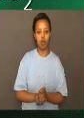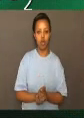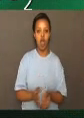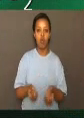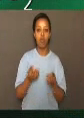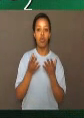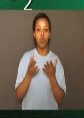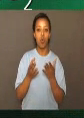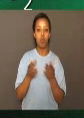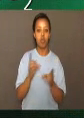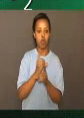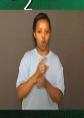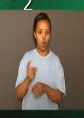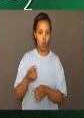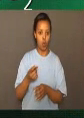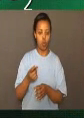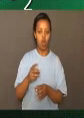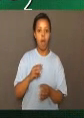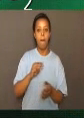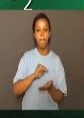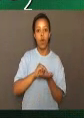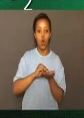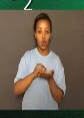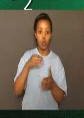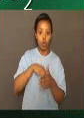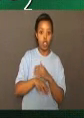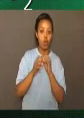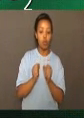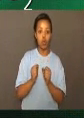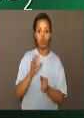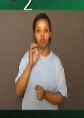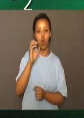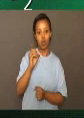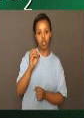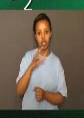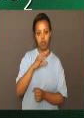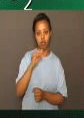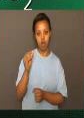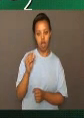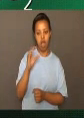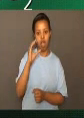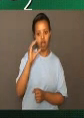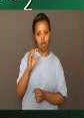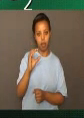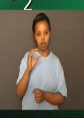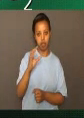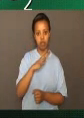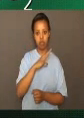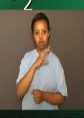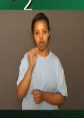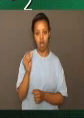Many organic molecules contain oxygen as well as carbon